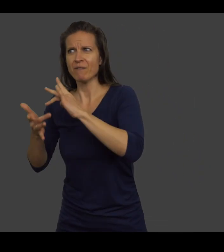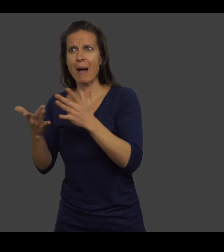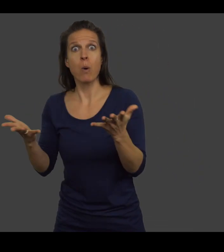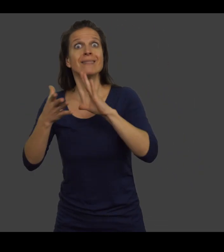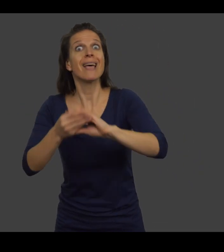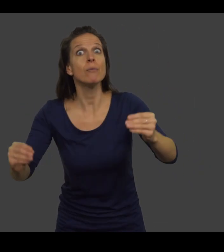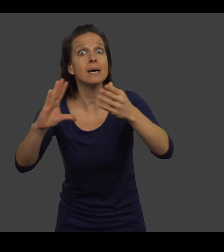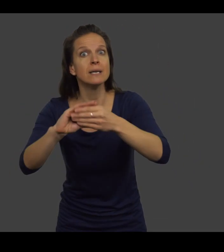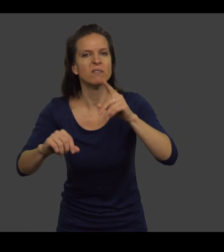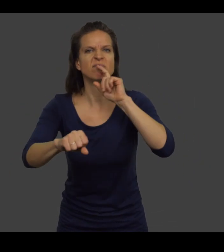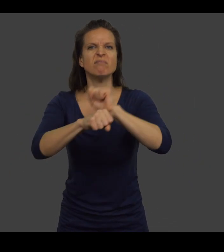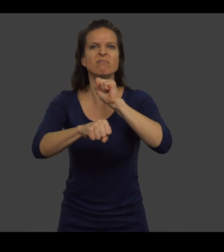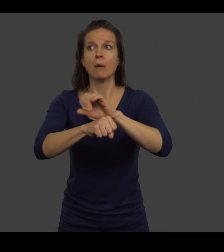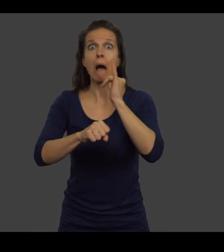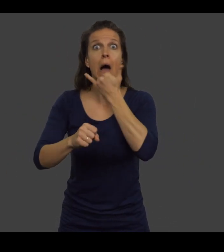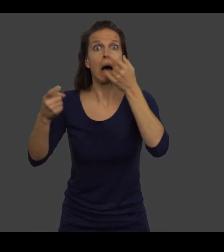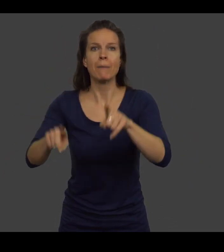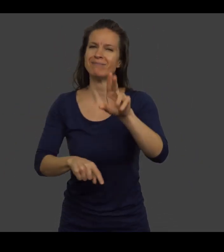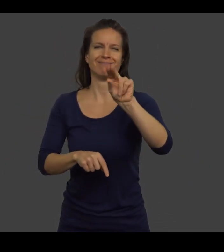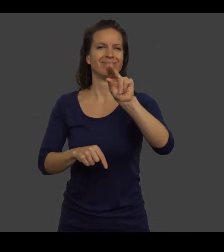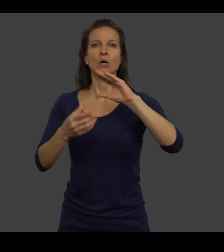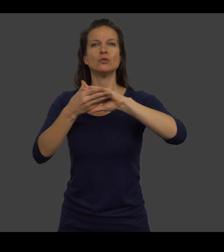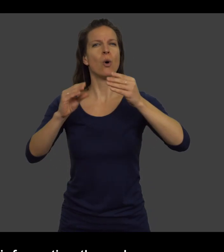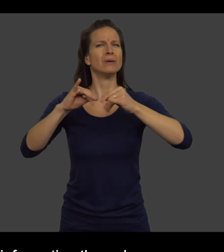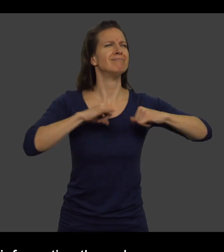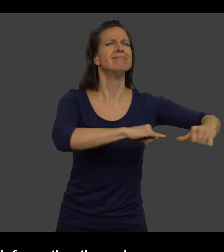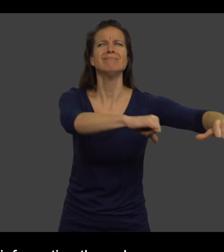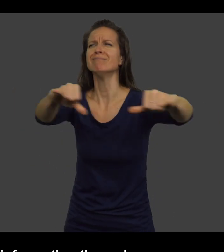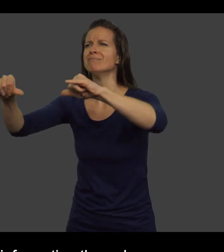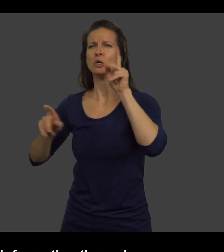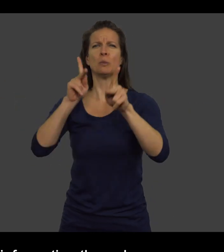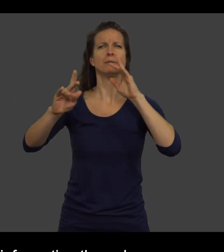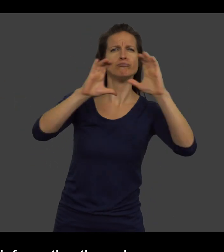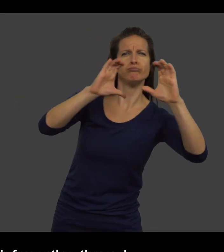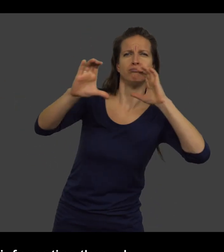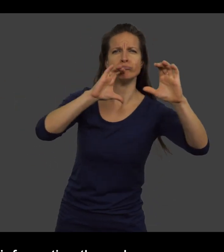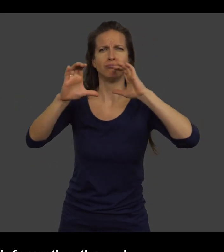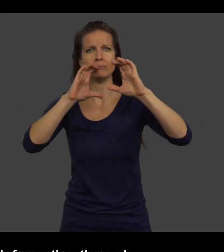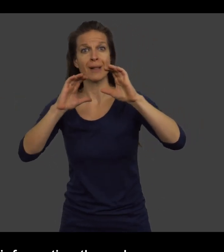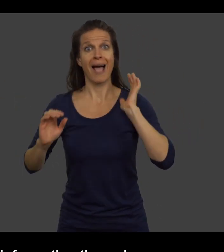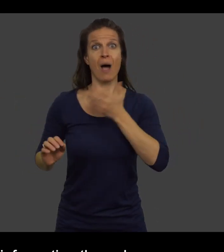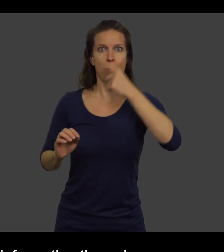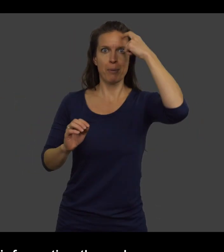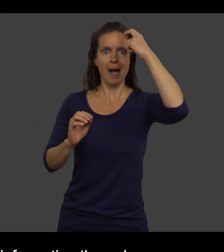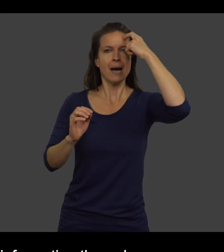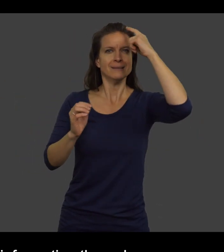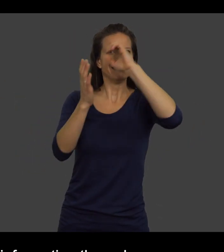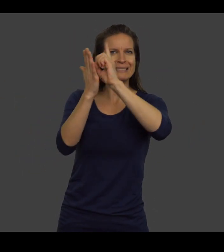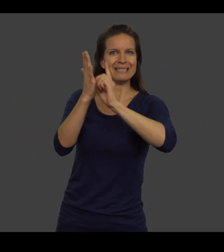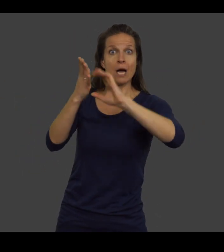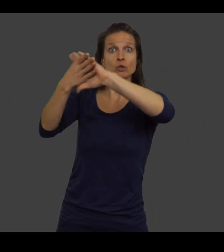accident. Stories are the most universal form of human communication. Our brains are actually hardwired to take in information through